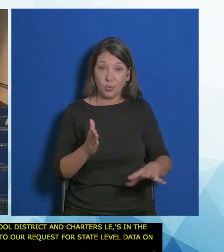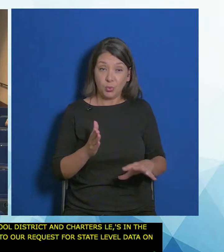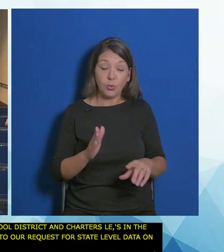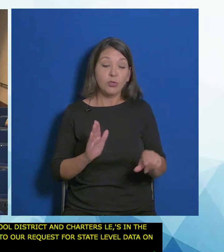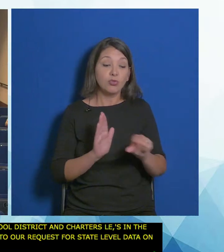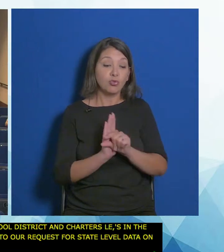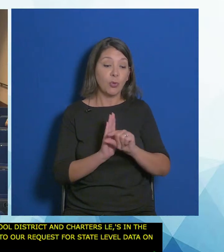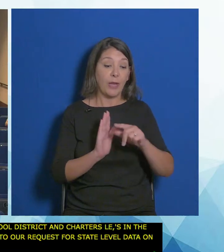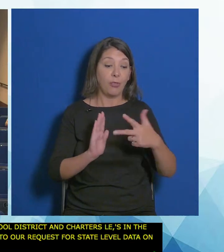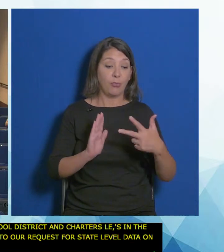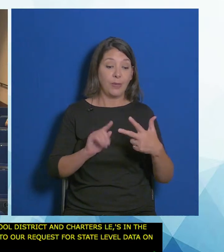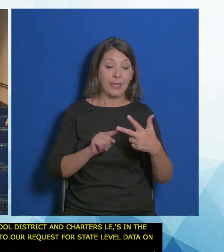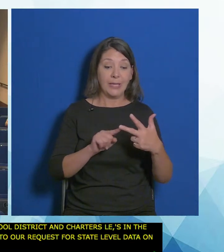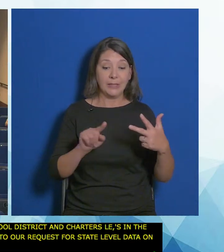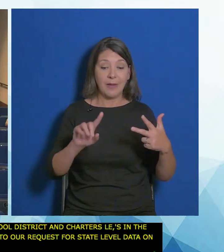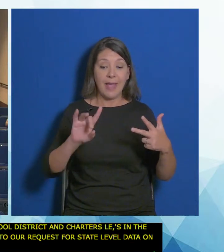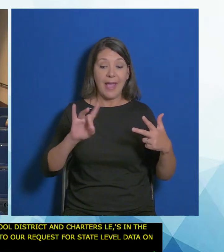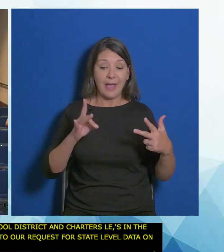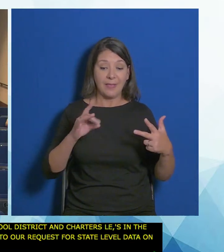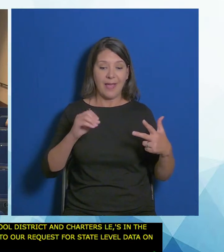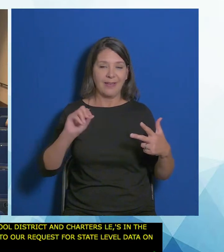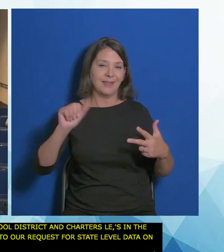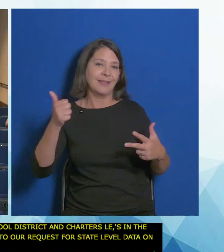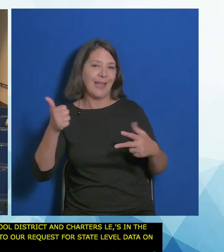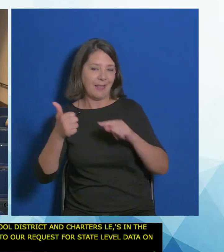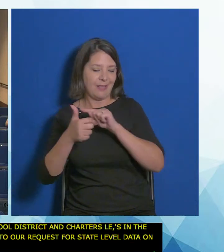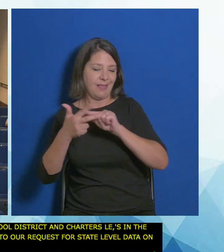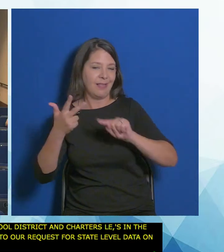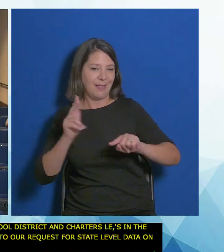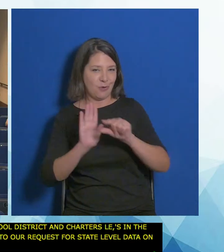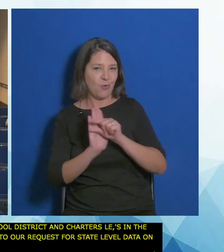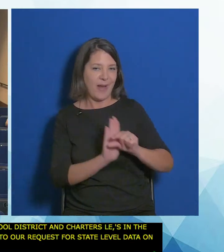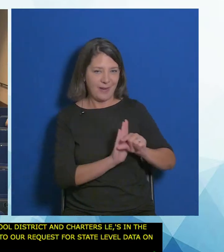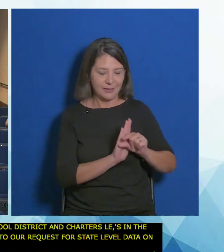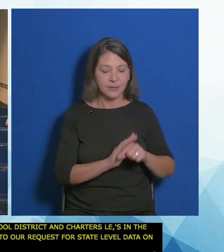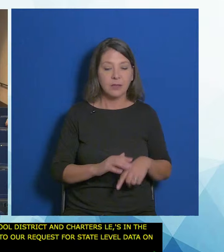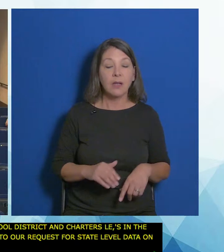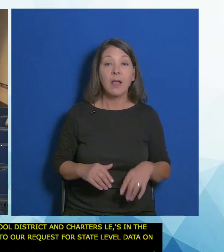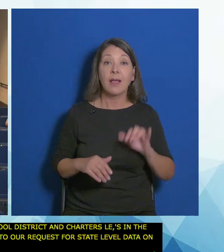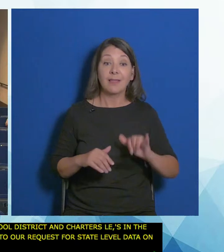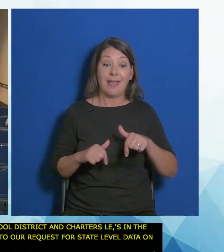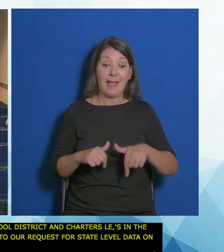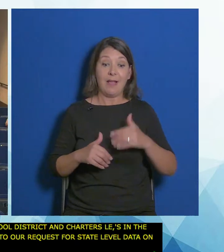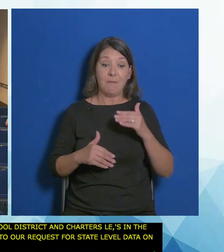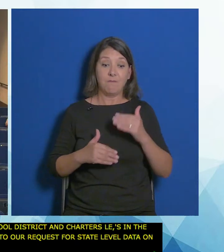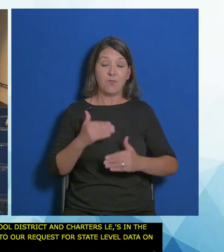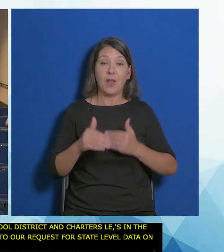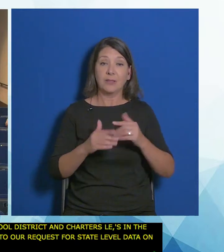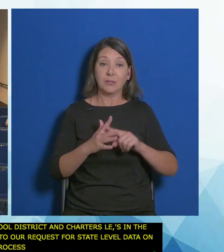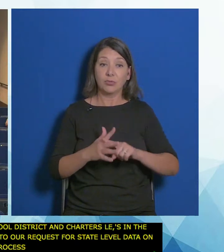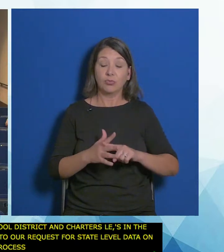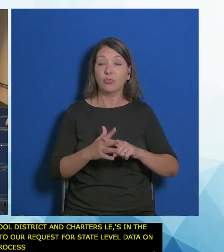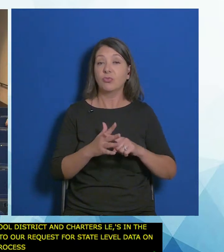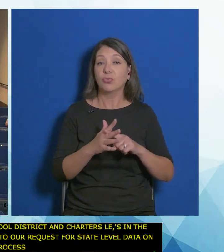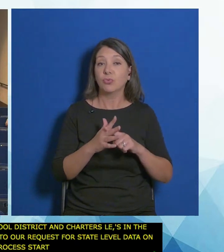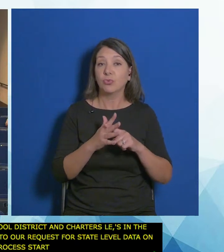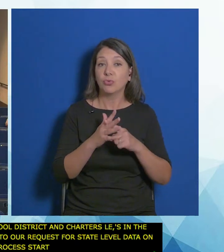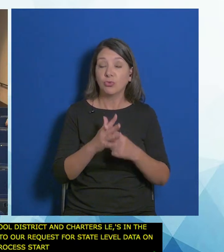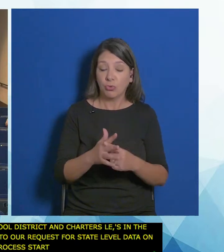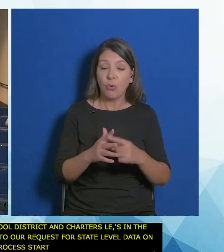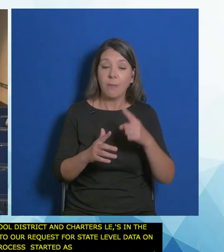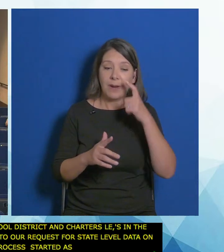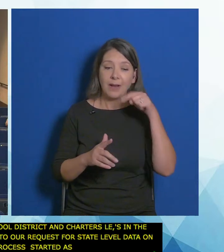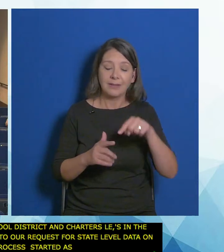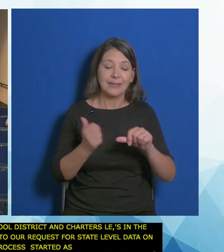3, 8, and 10. This process all started, as Associate